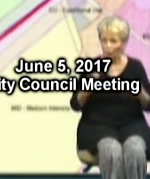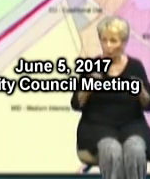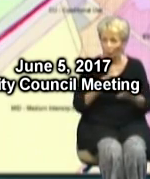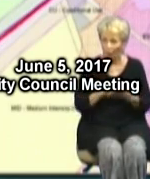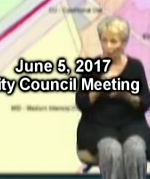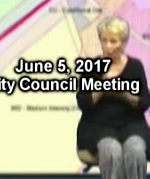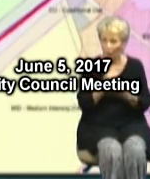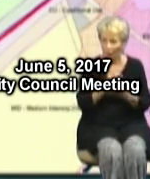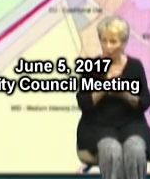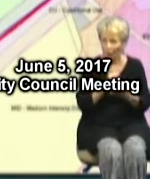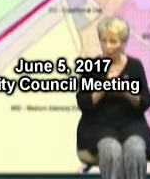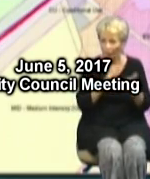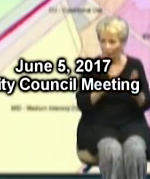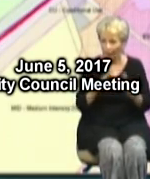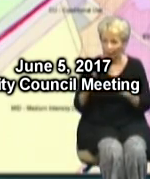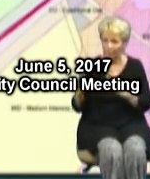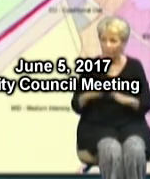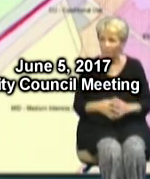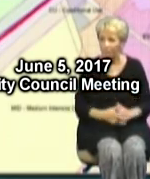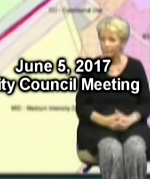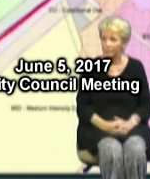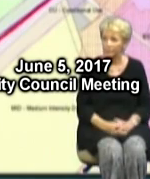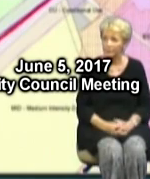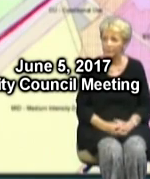approval of this plan.